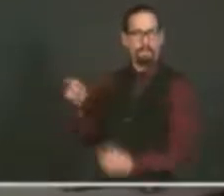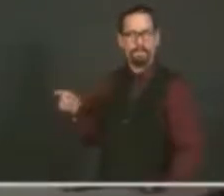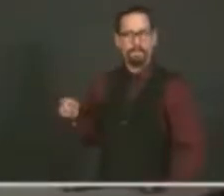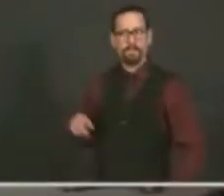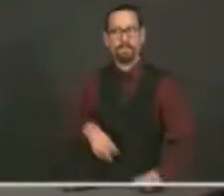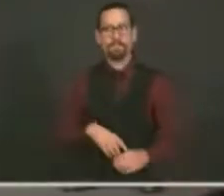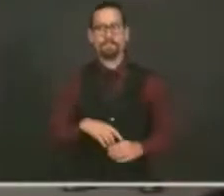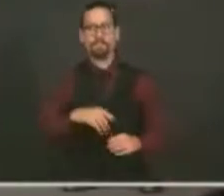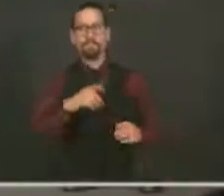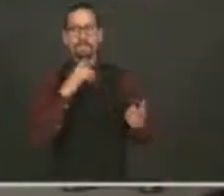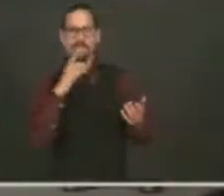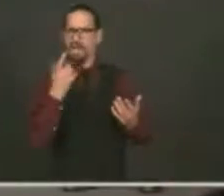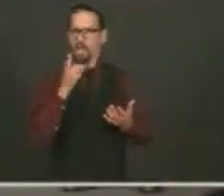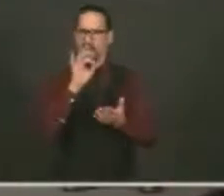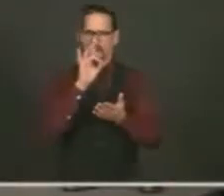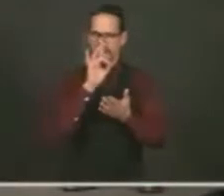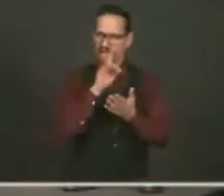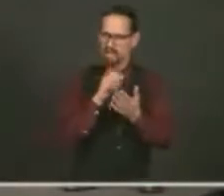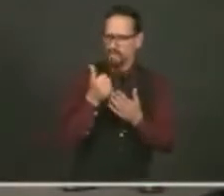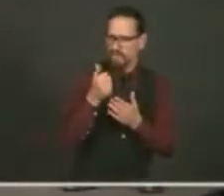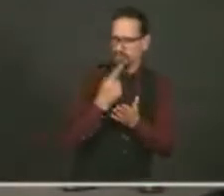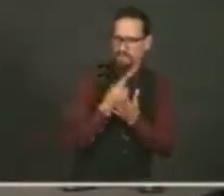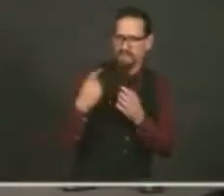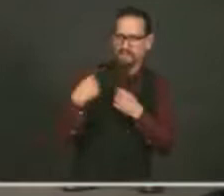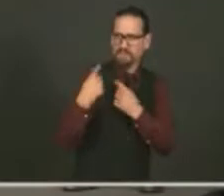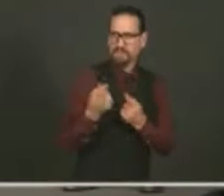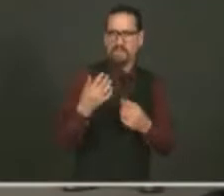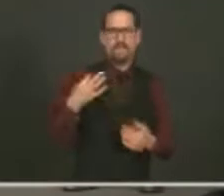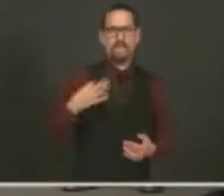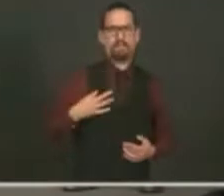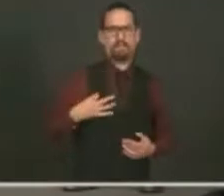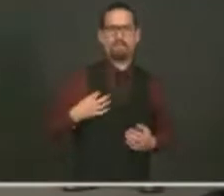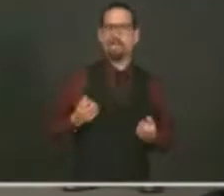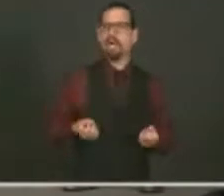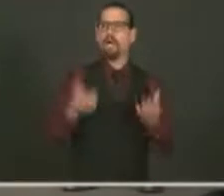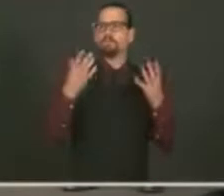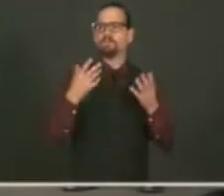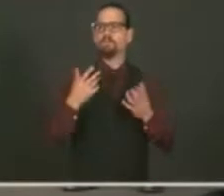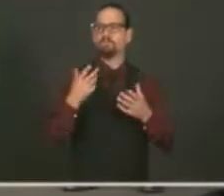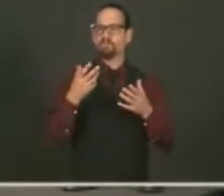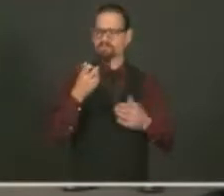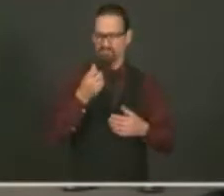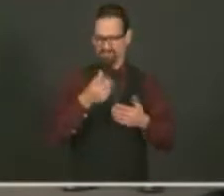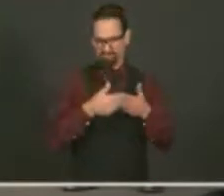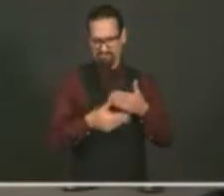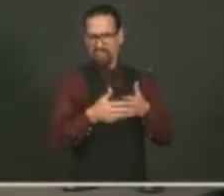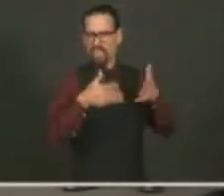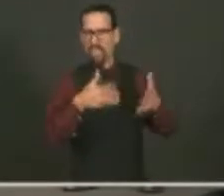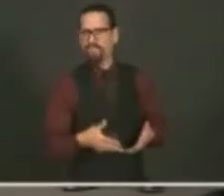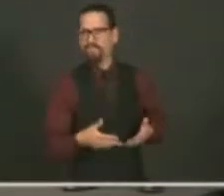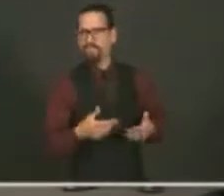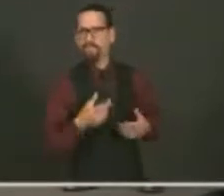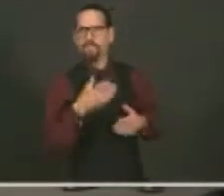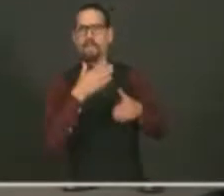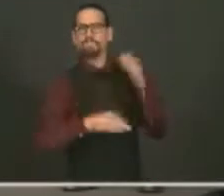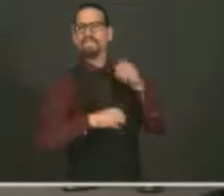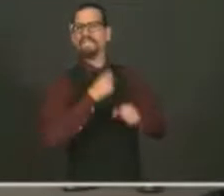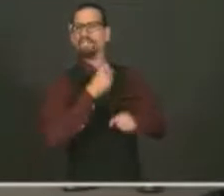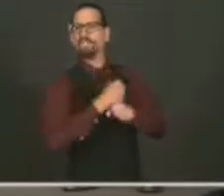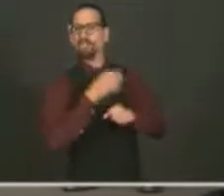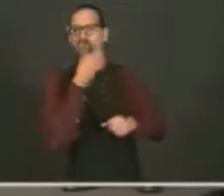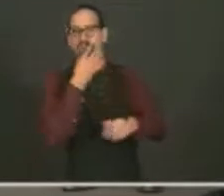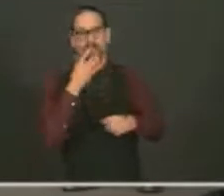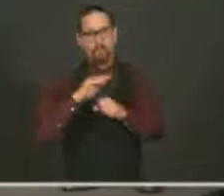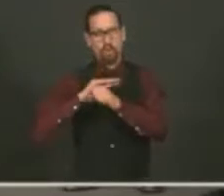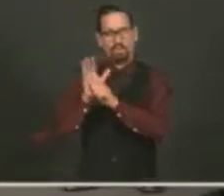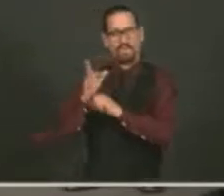since you announced that in the application process. You got 11 weeks till the end of the year. And that coronavirus money sitting in an account right now.